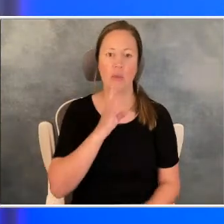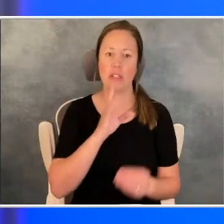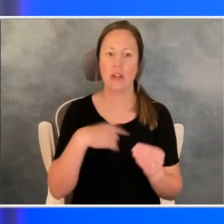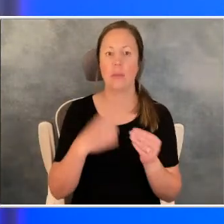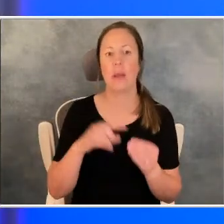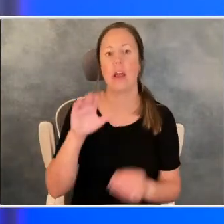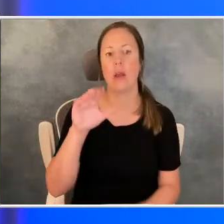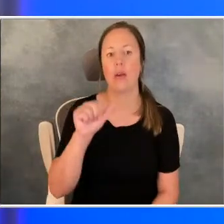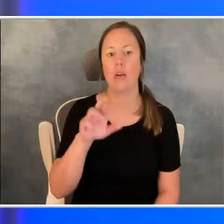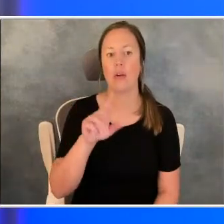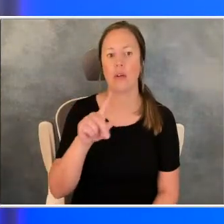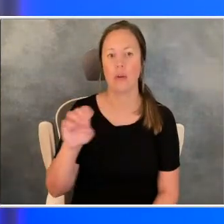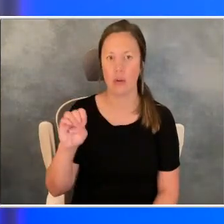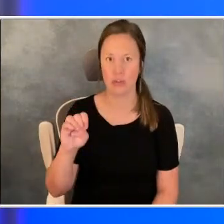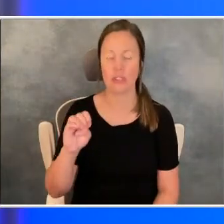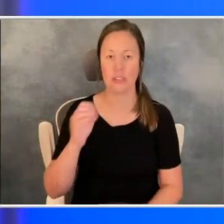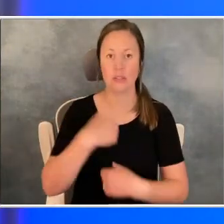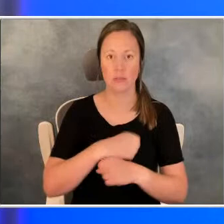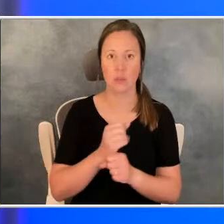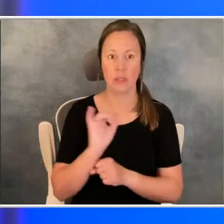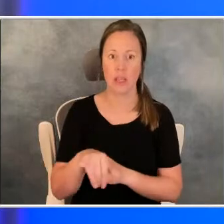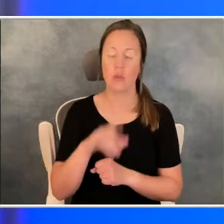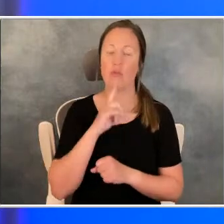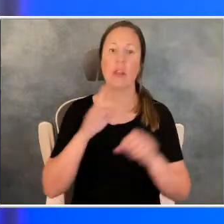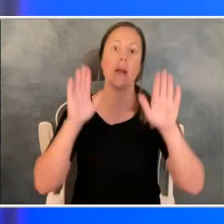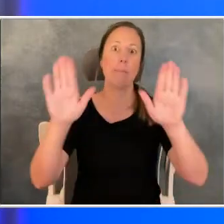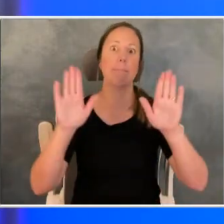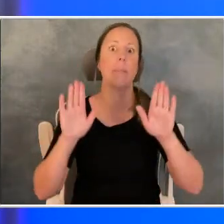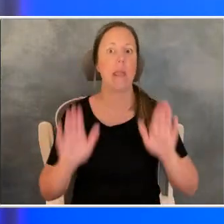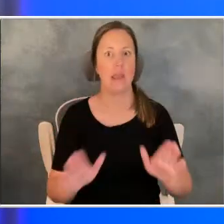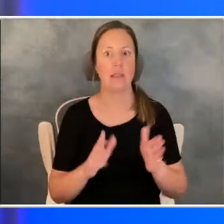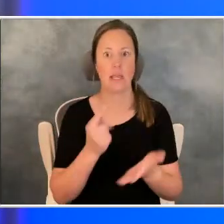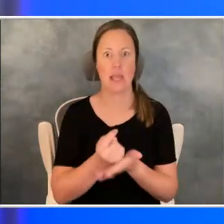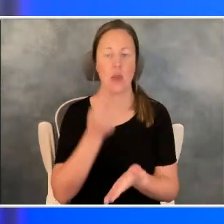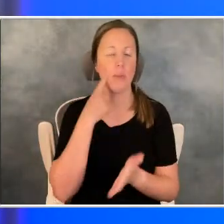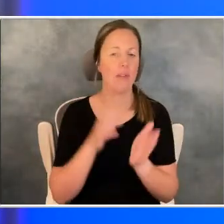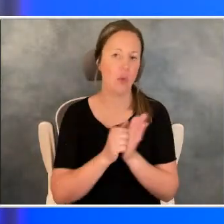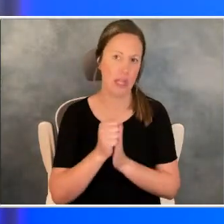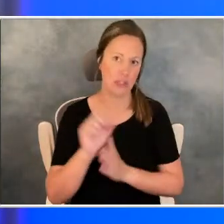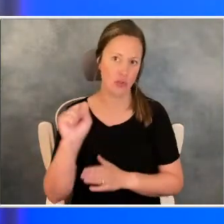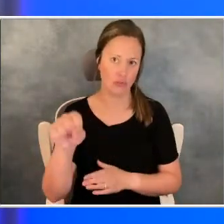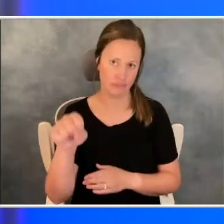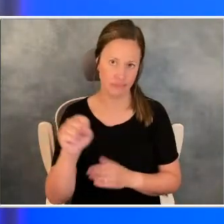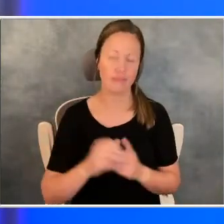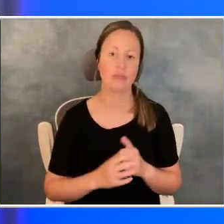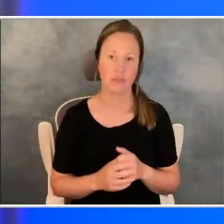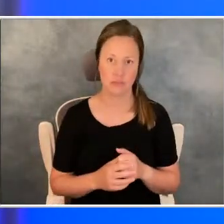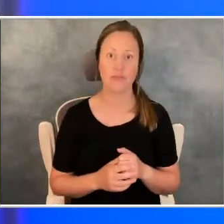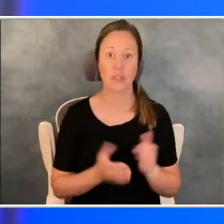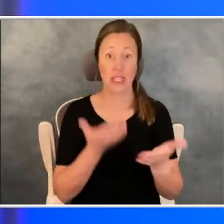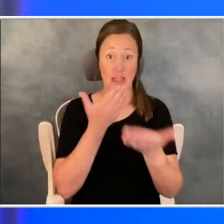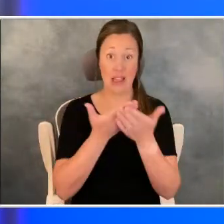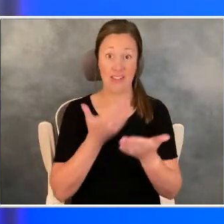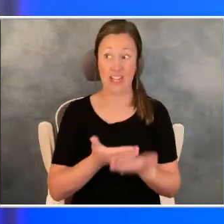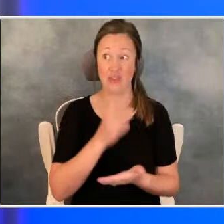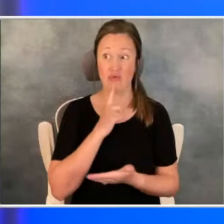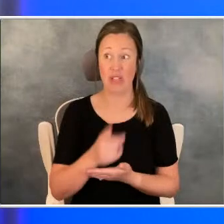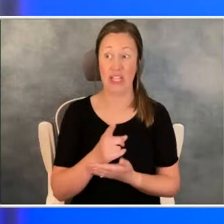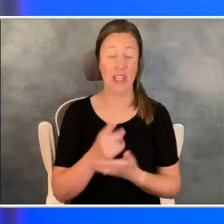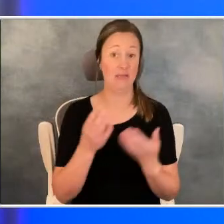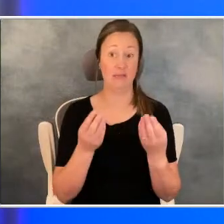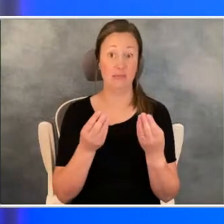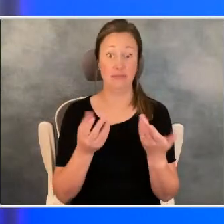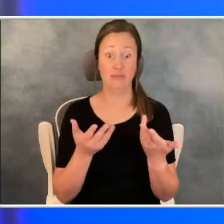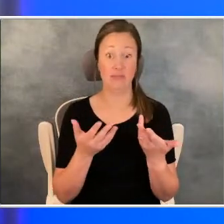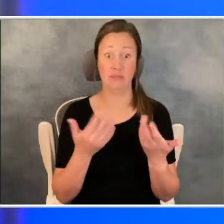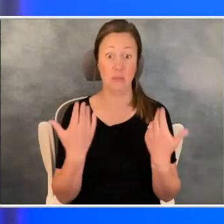Right? That's an amazing therapy for cancer patients. Amazing therapy. You know, evidence suggests it's curative in some cases, but